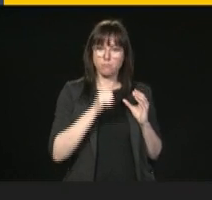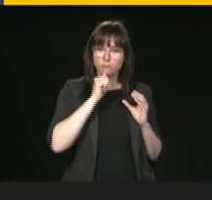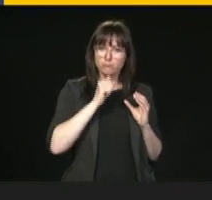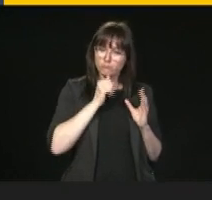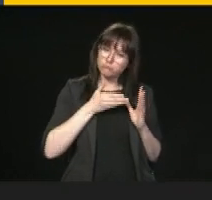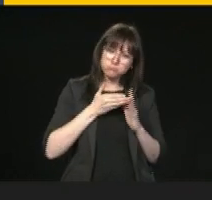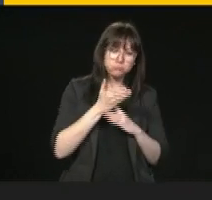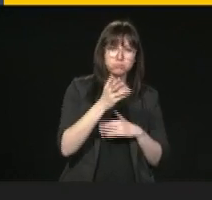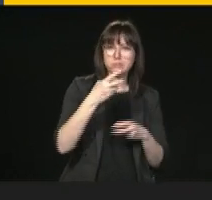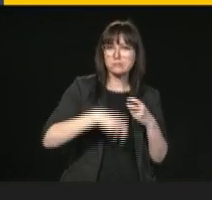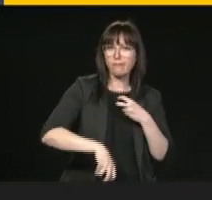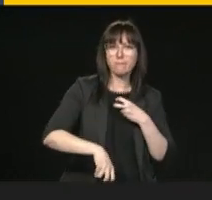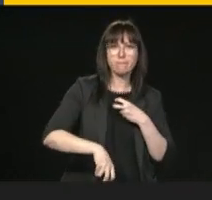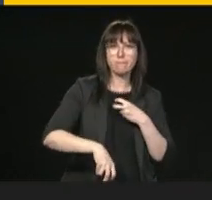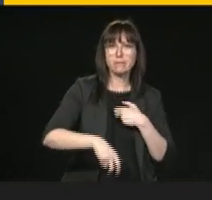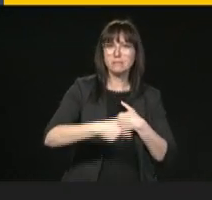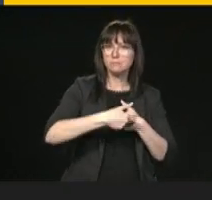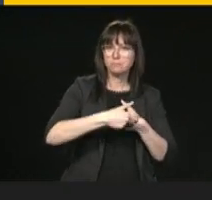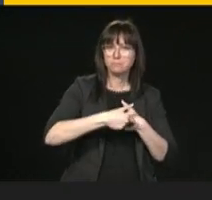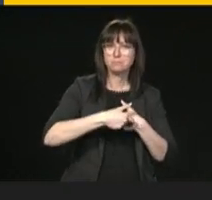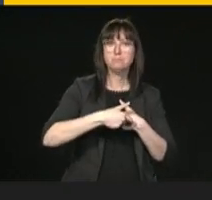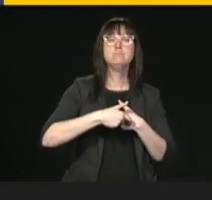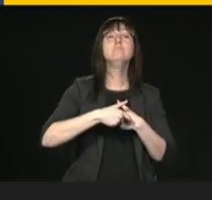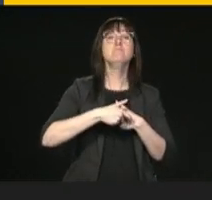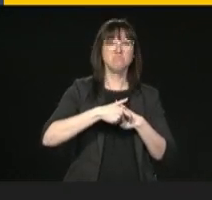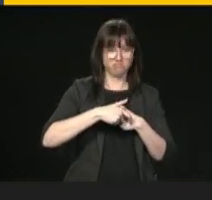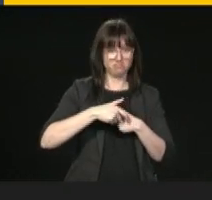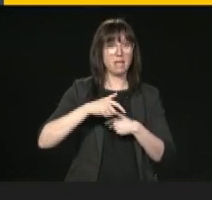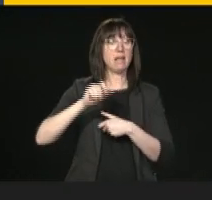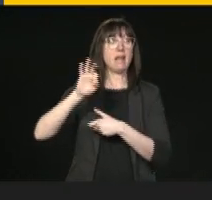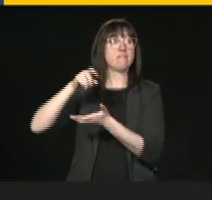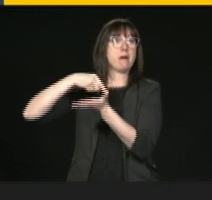back that amount by the end of the first